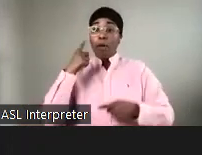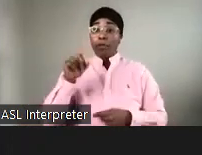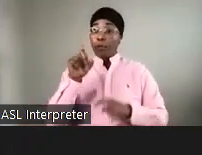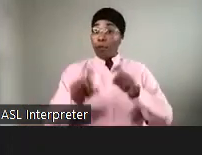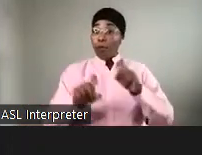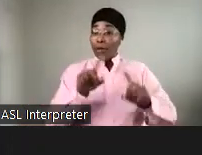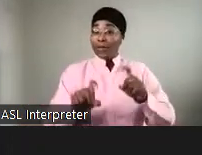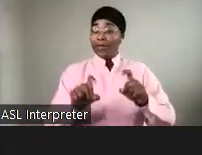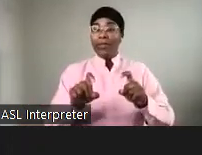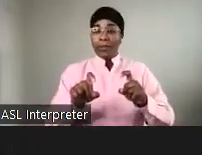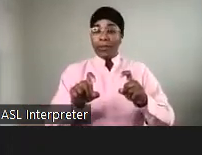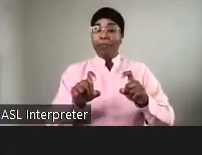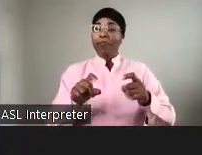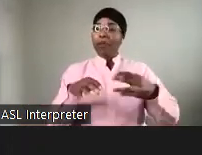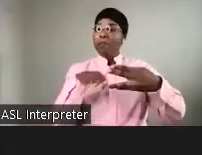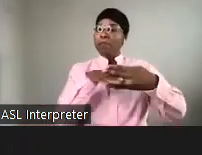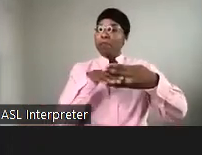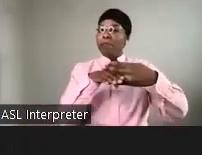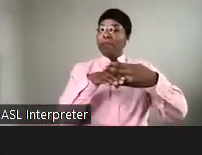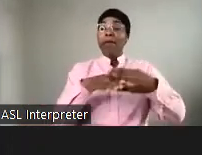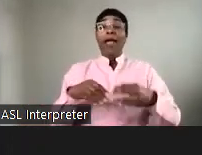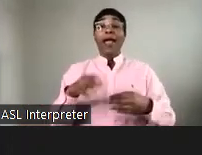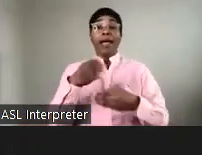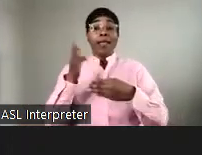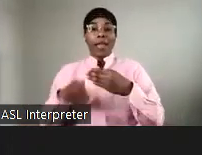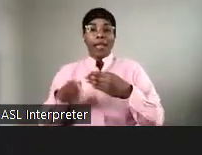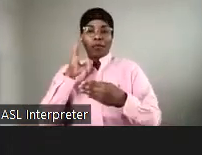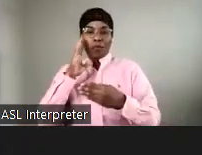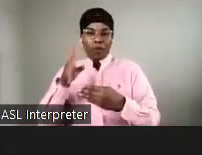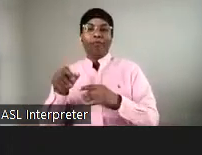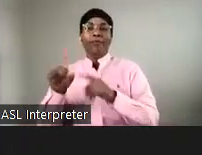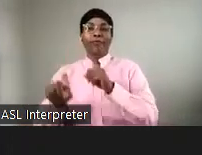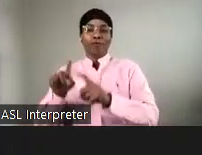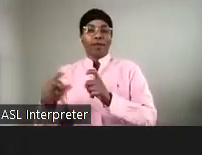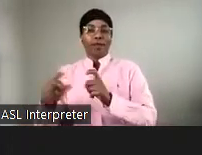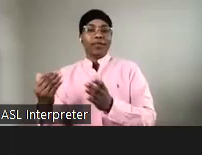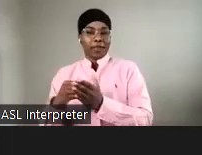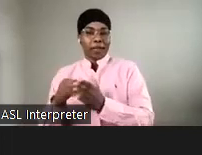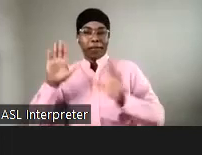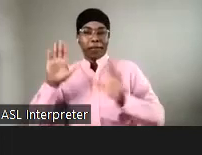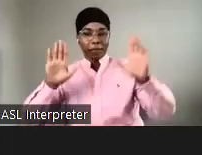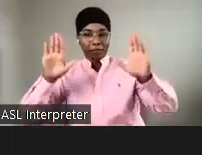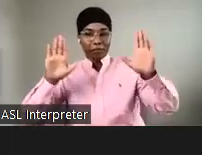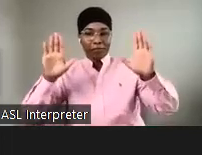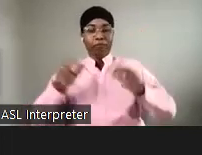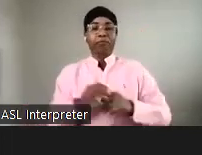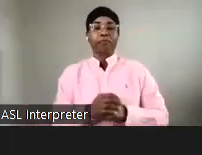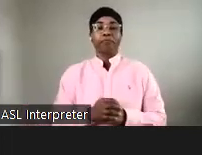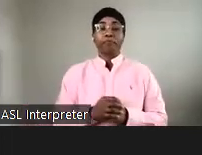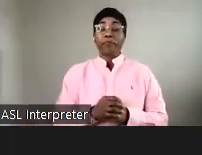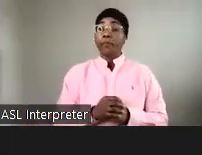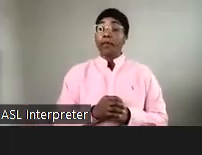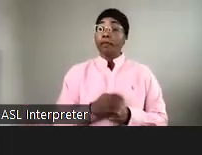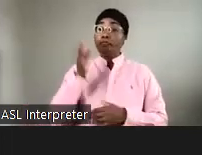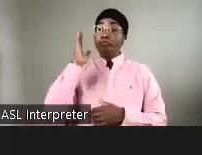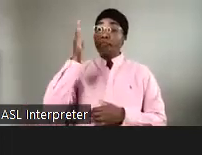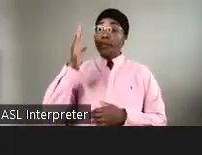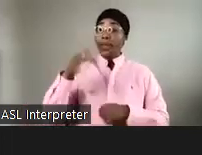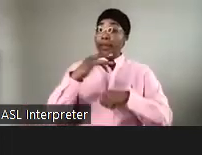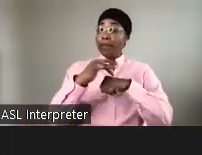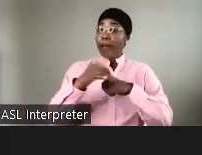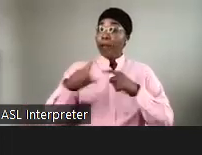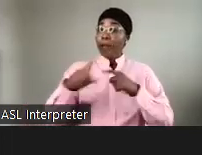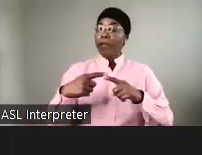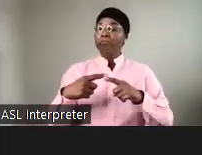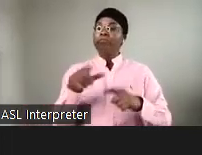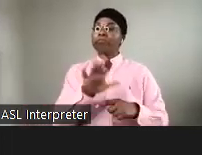the end of the webinar. And this presentation is being recorded and will be available within about a week or two after the live